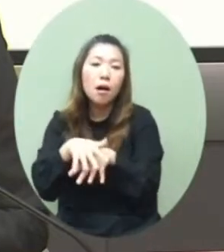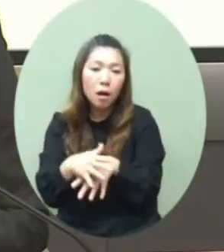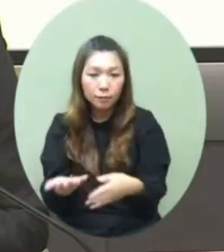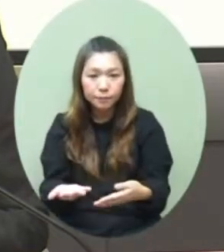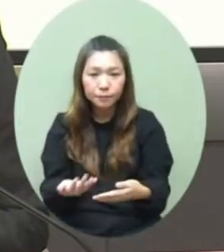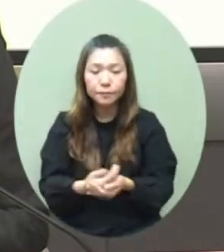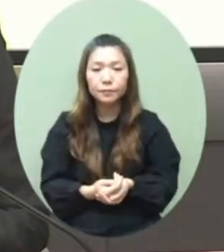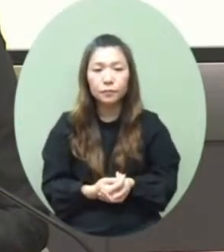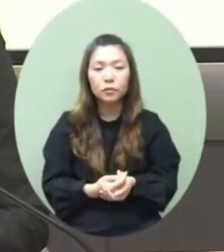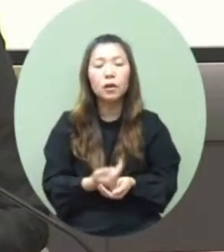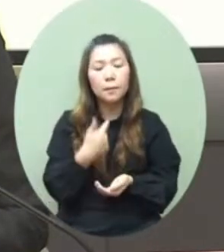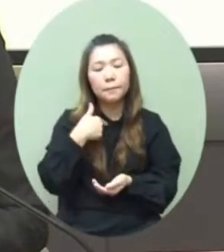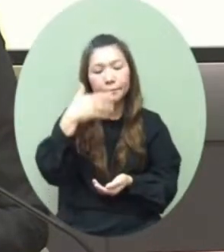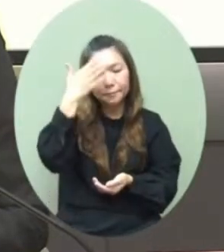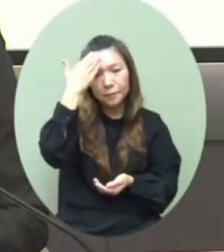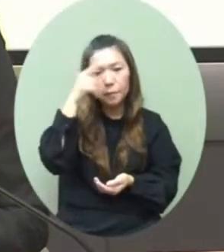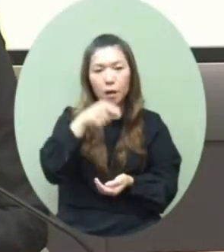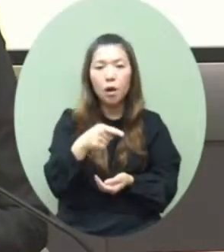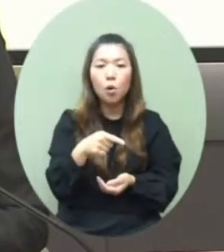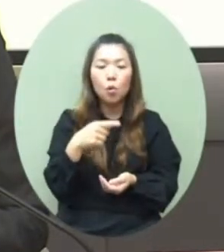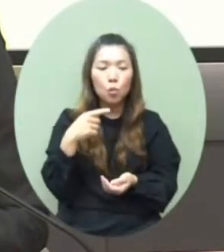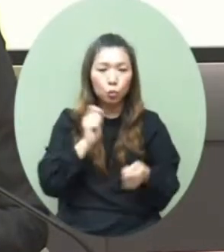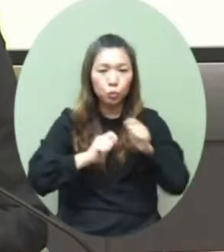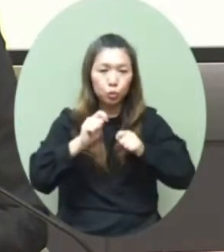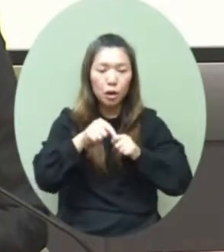taking part in these activities,